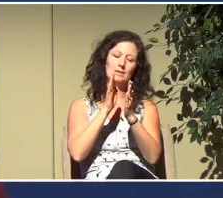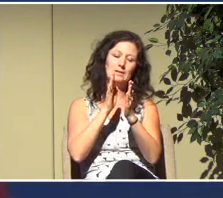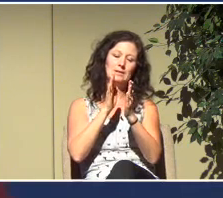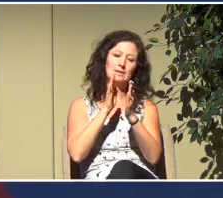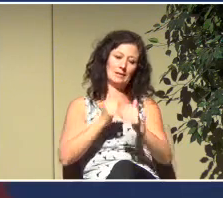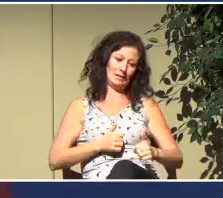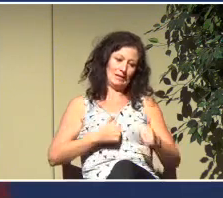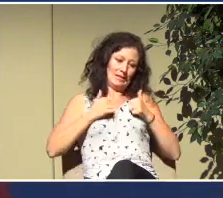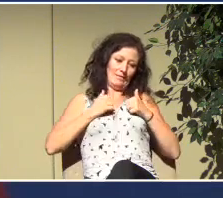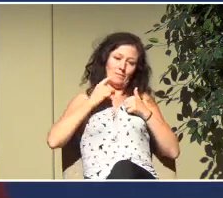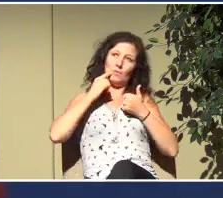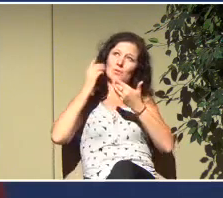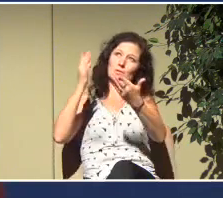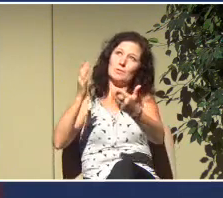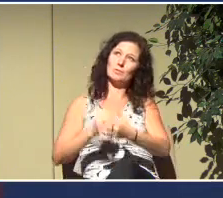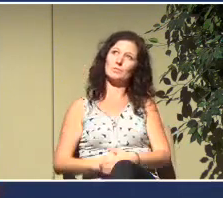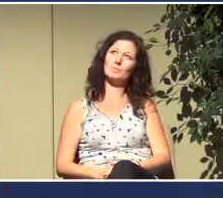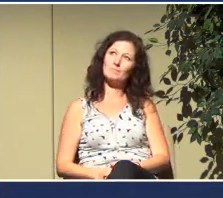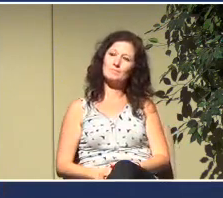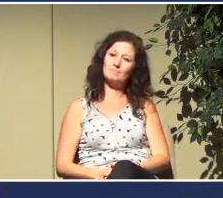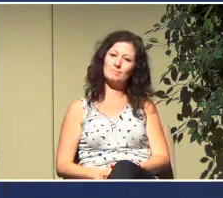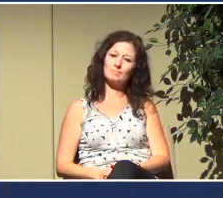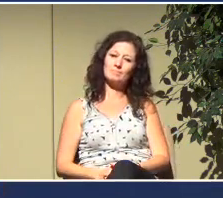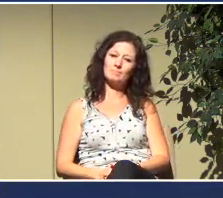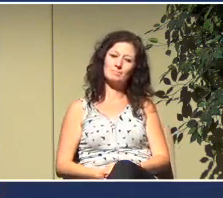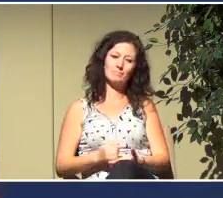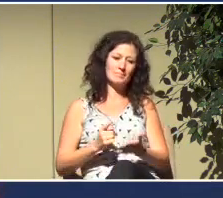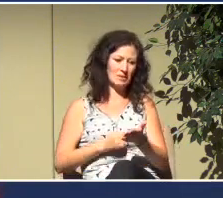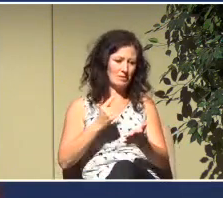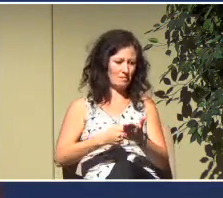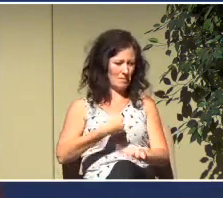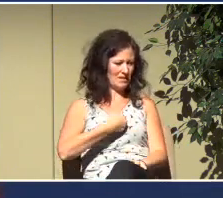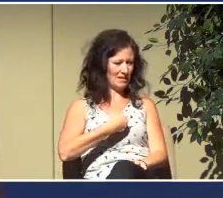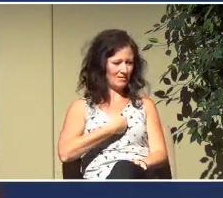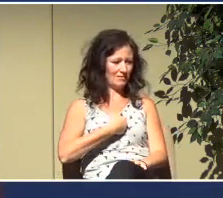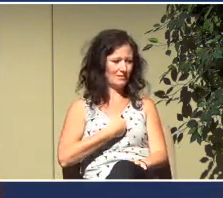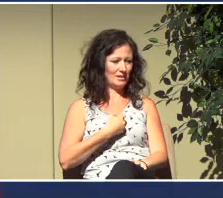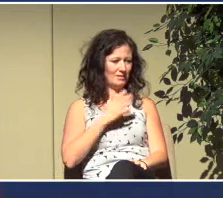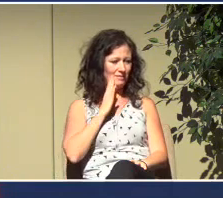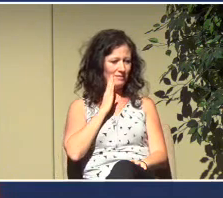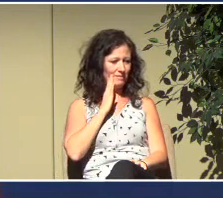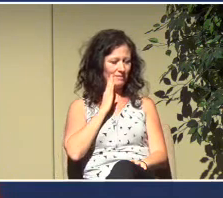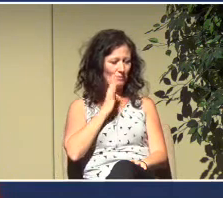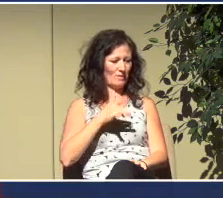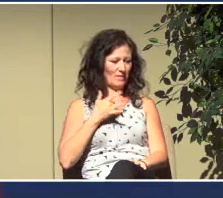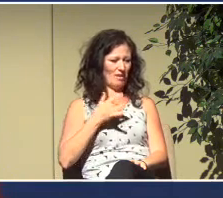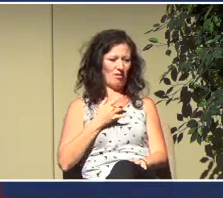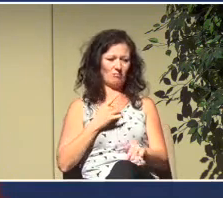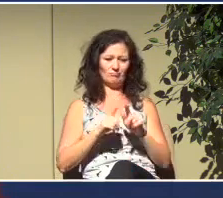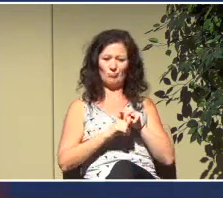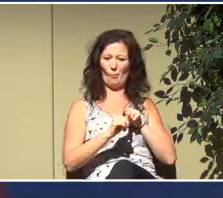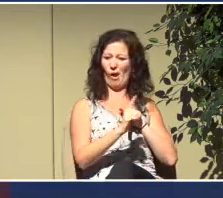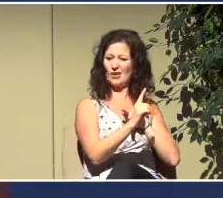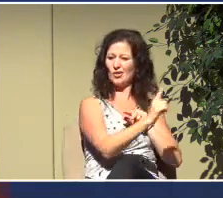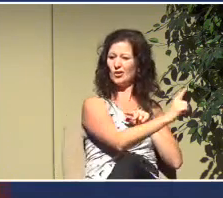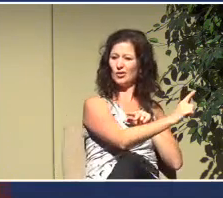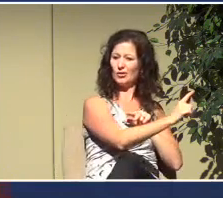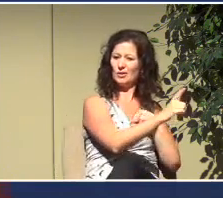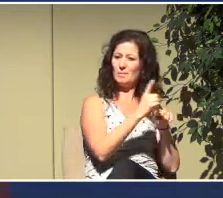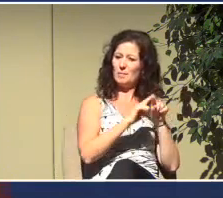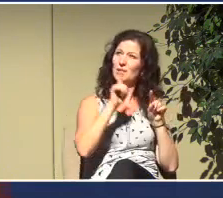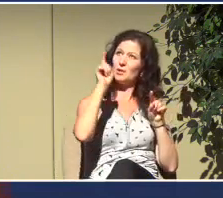Prone to wander, Lord, I feel it. Prone to leave the God I love. But take my heart, Lord Jesus, and seal